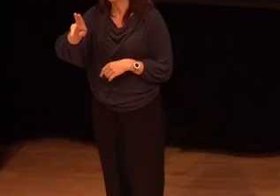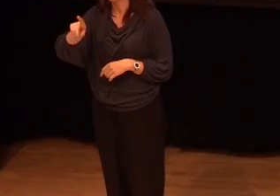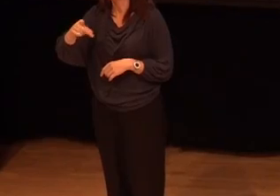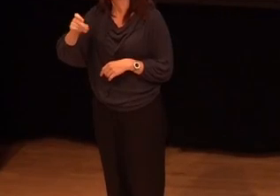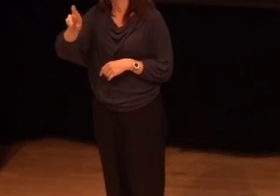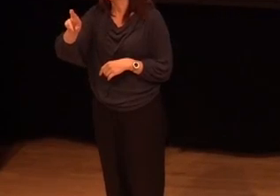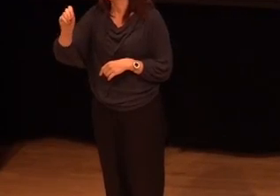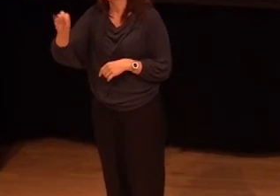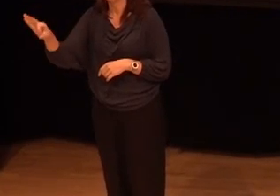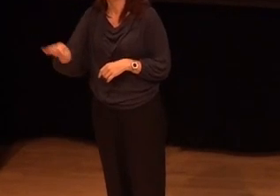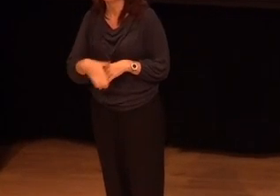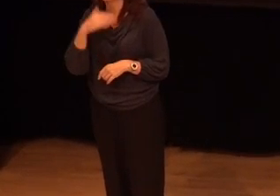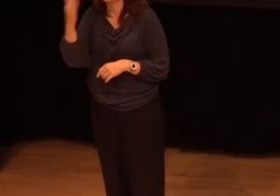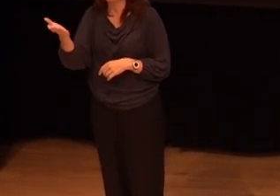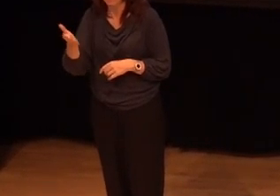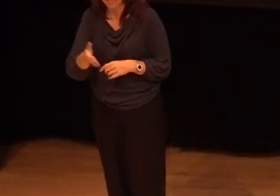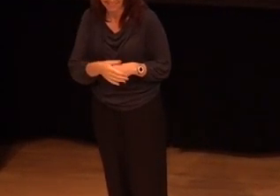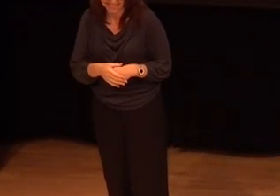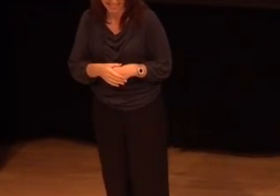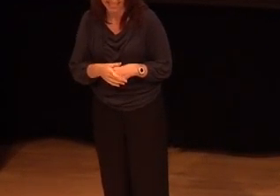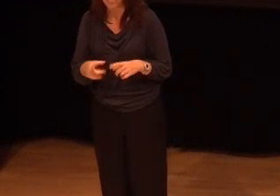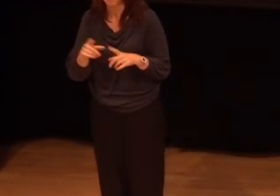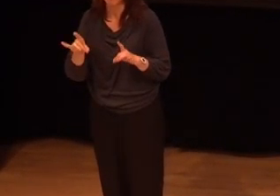Oh. Yeah. Bugger off.